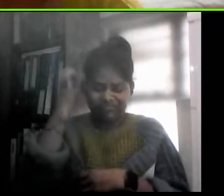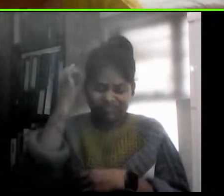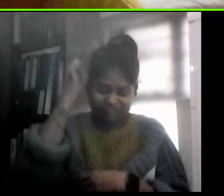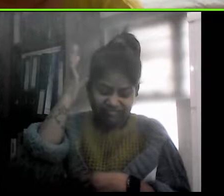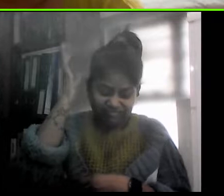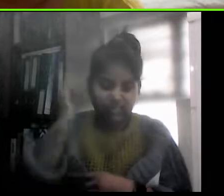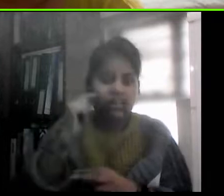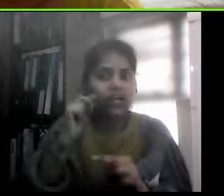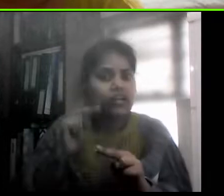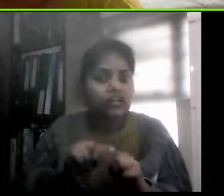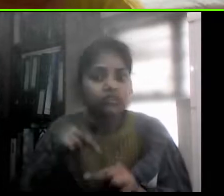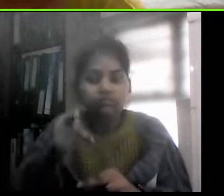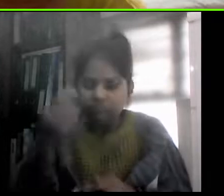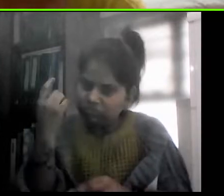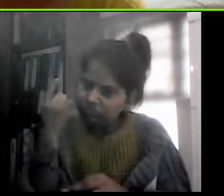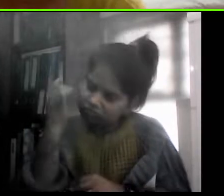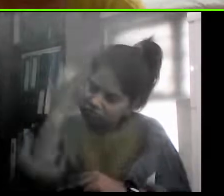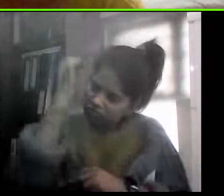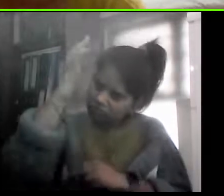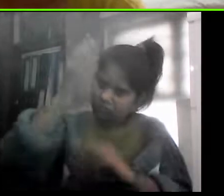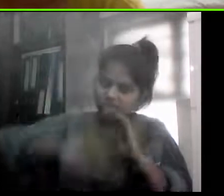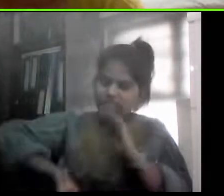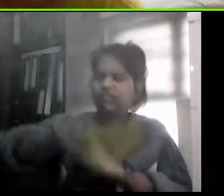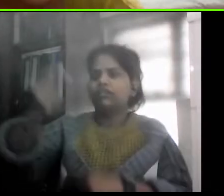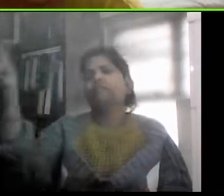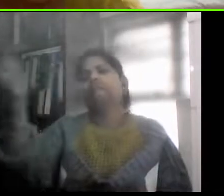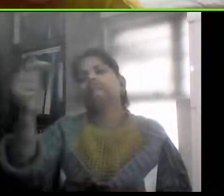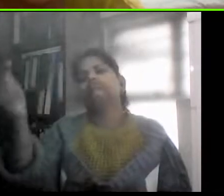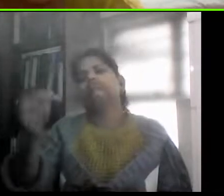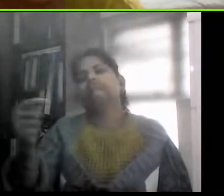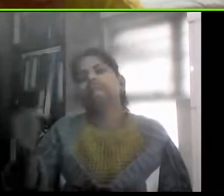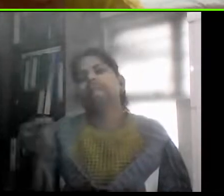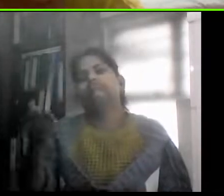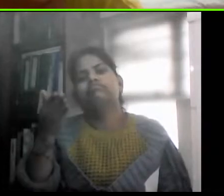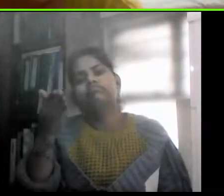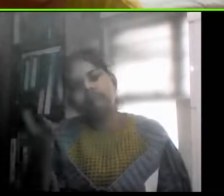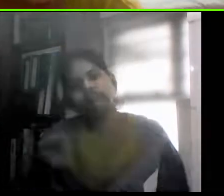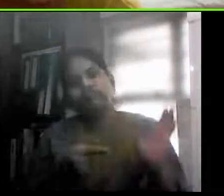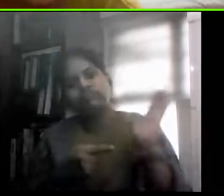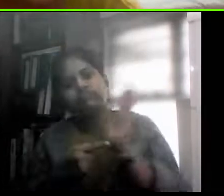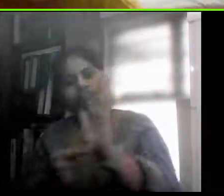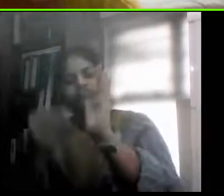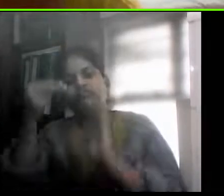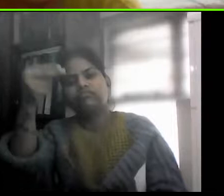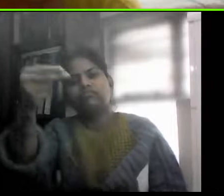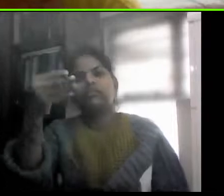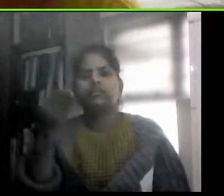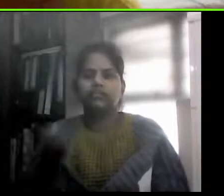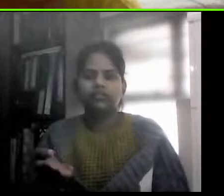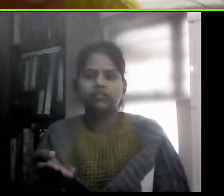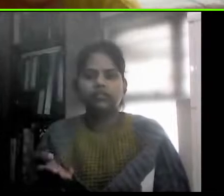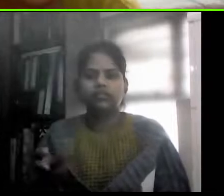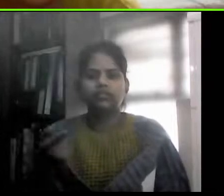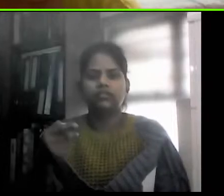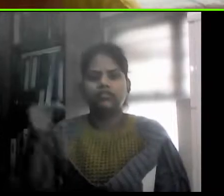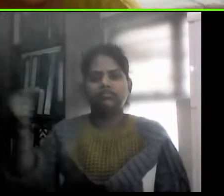angry, then that's another negative side. So you would rather not be a cynosure of all eyes kind